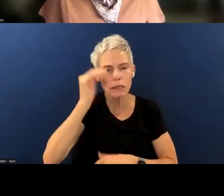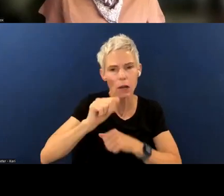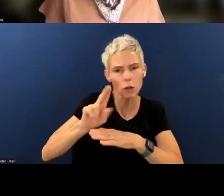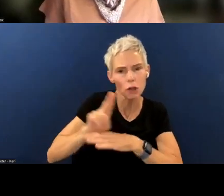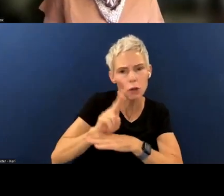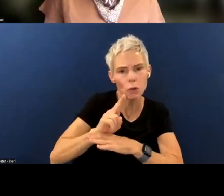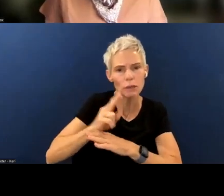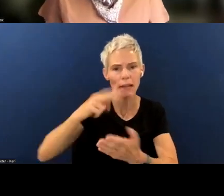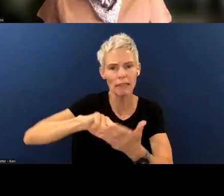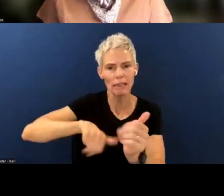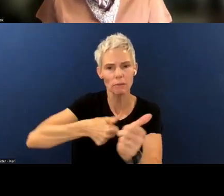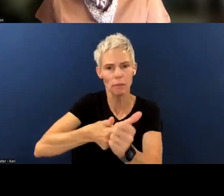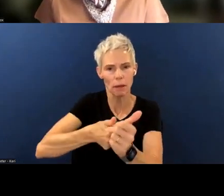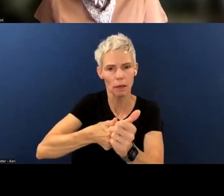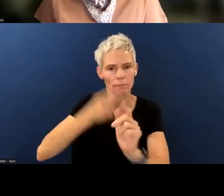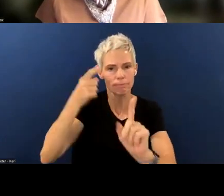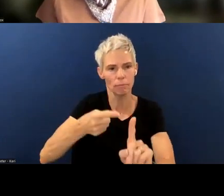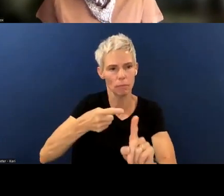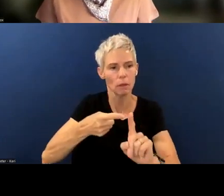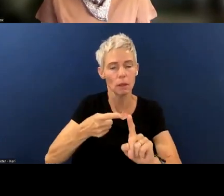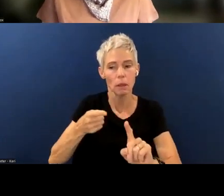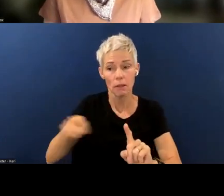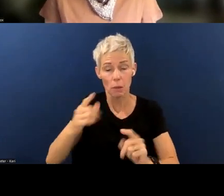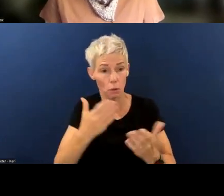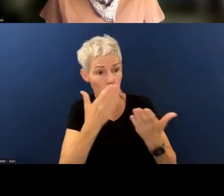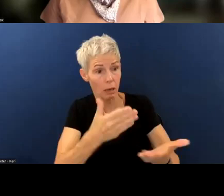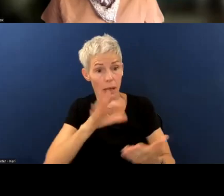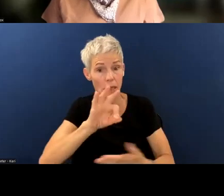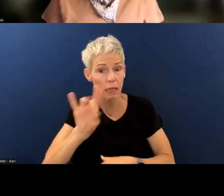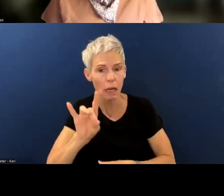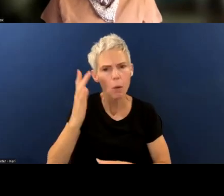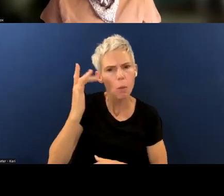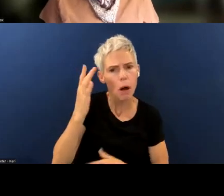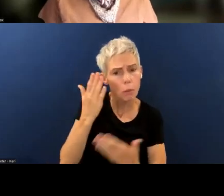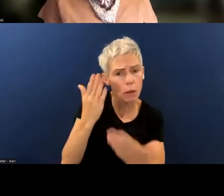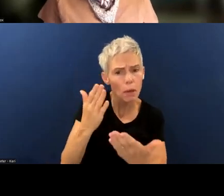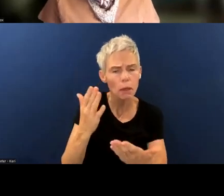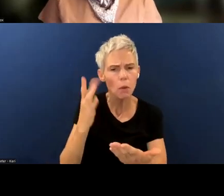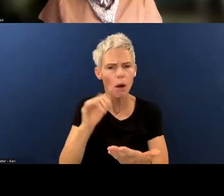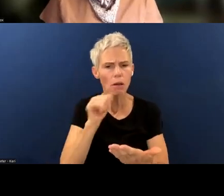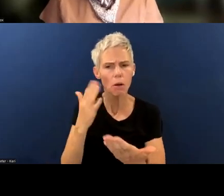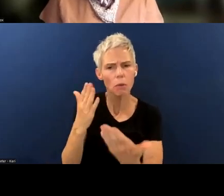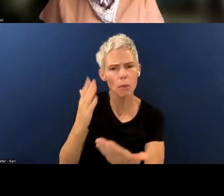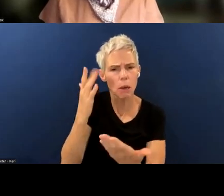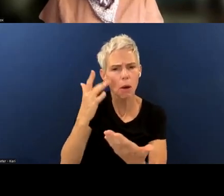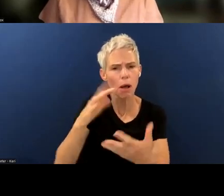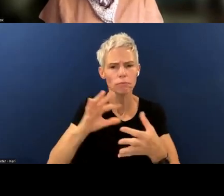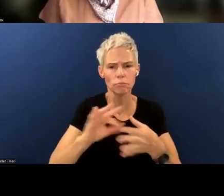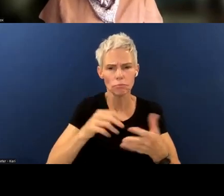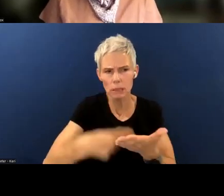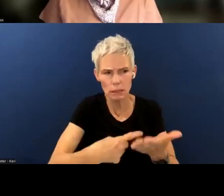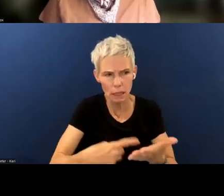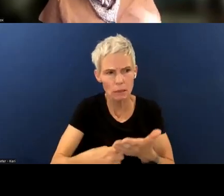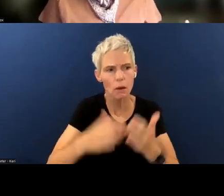if they would recommend 988 and why or why not. We also tested messages